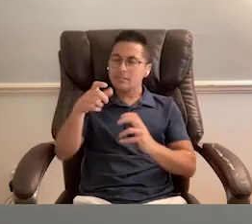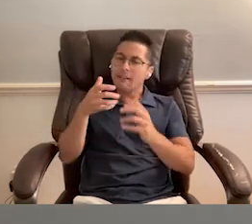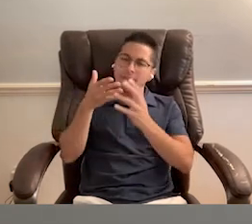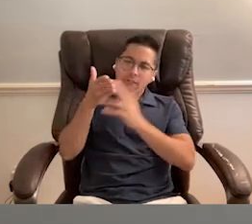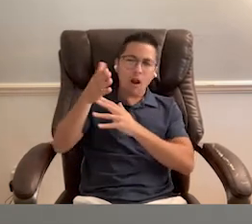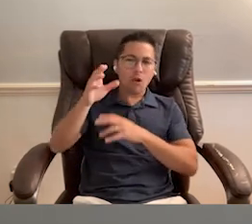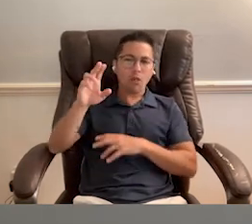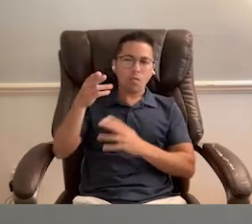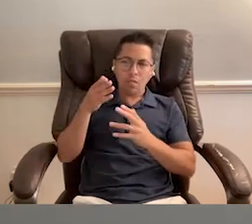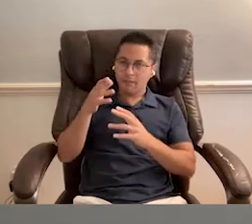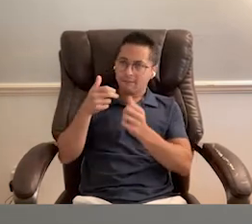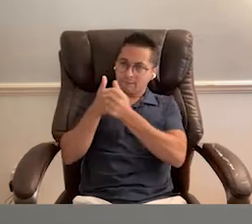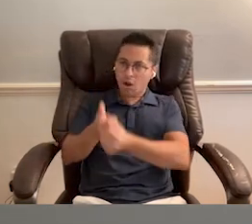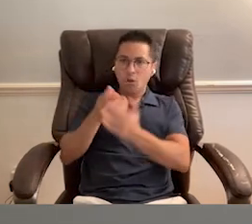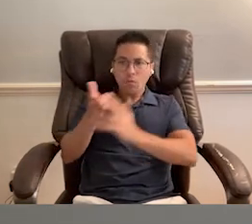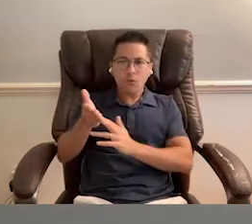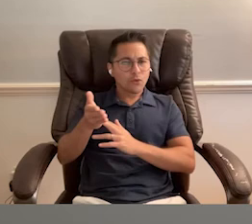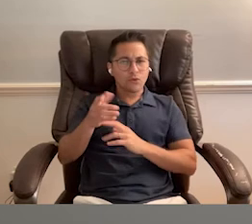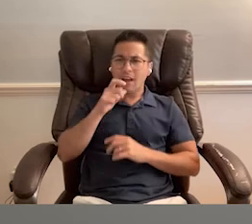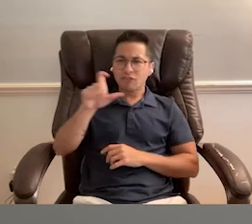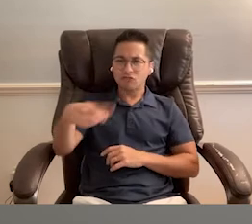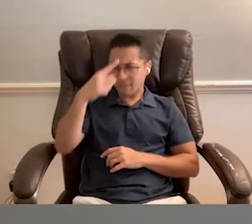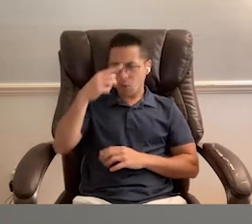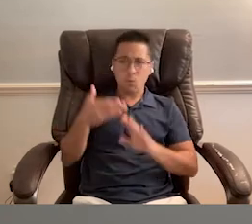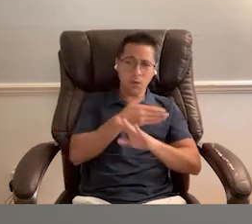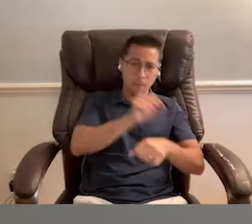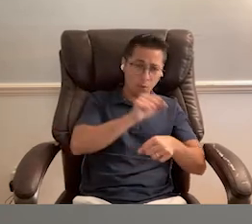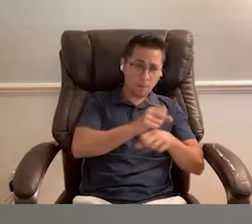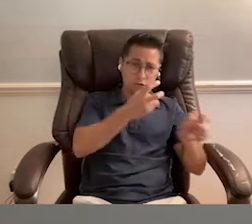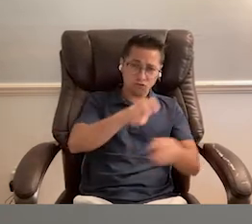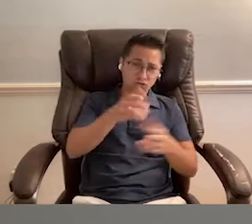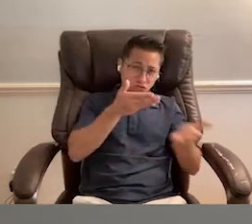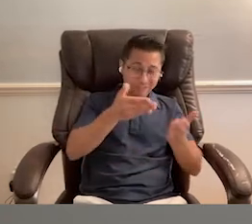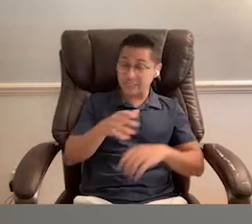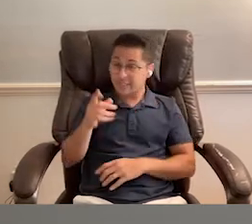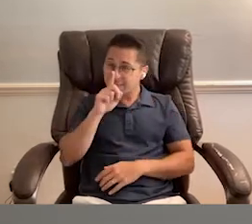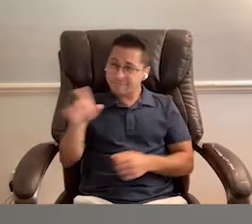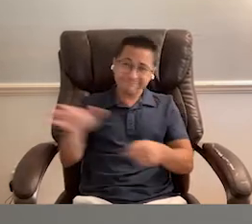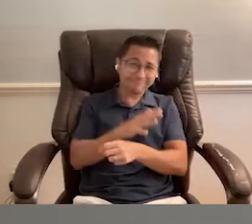with vocational rehabilitation. If it's not just for those pre-employment transition services, they're completely